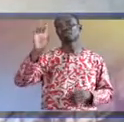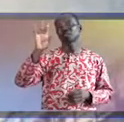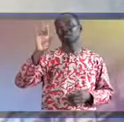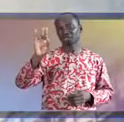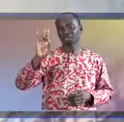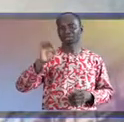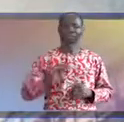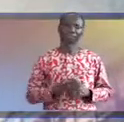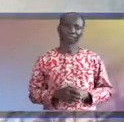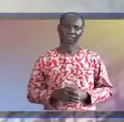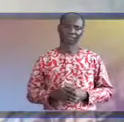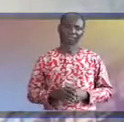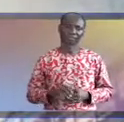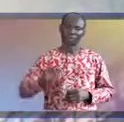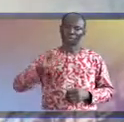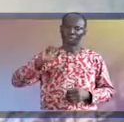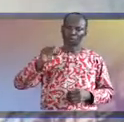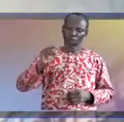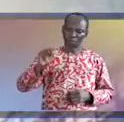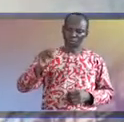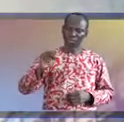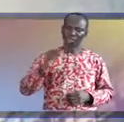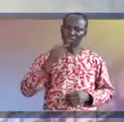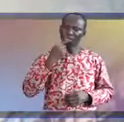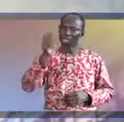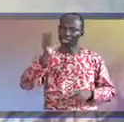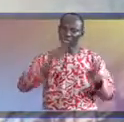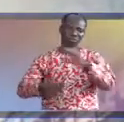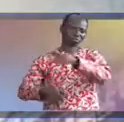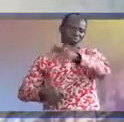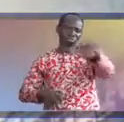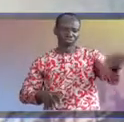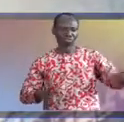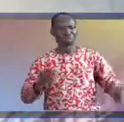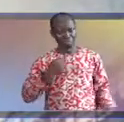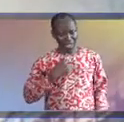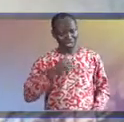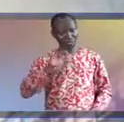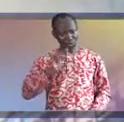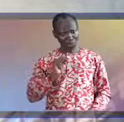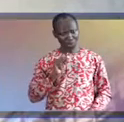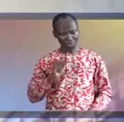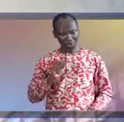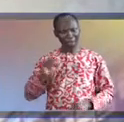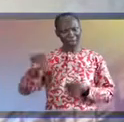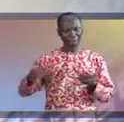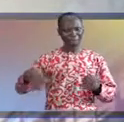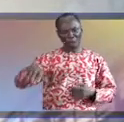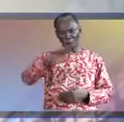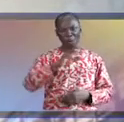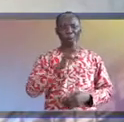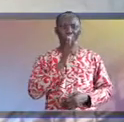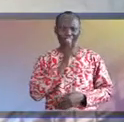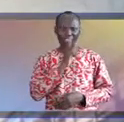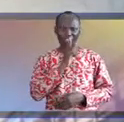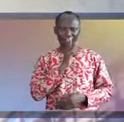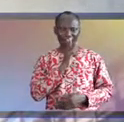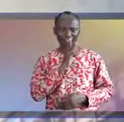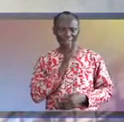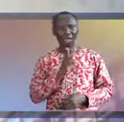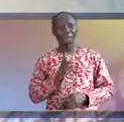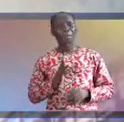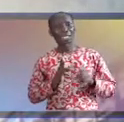said I indeed baptized you with water, but he will baptize